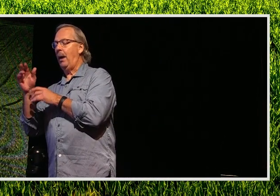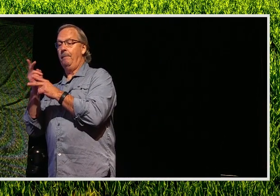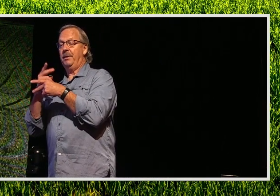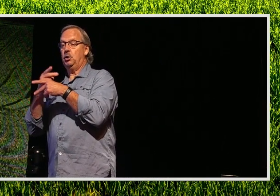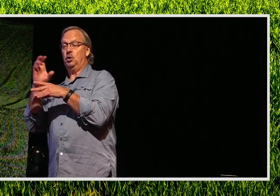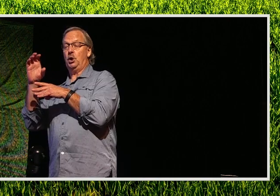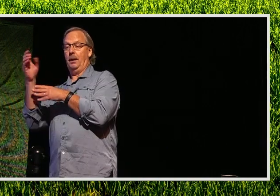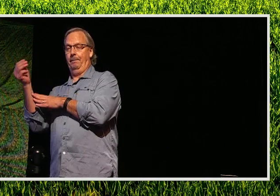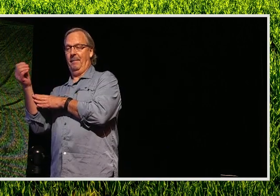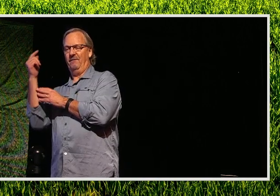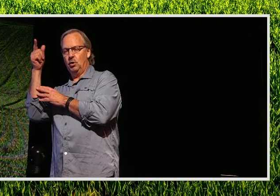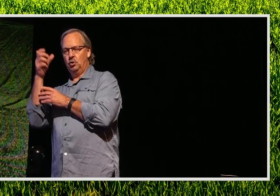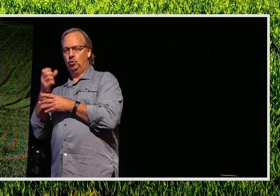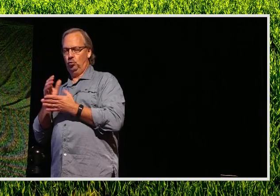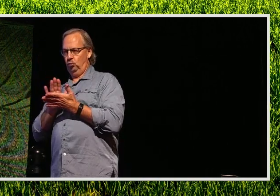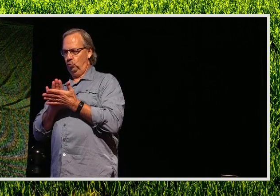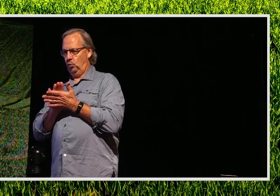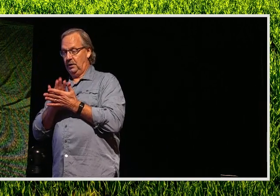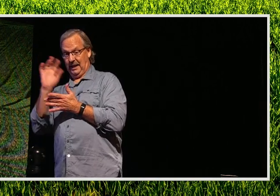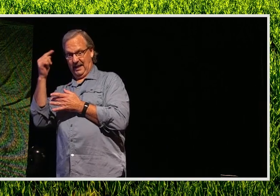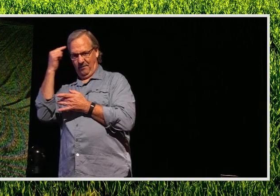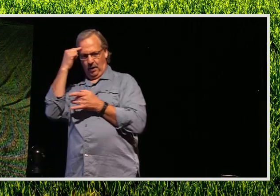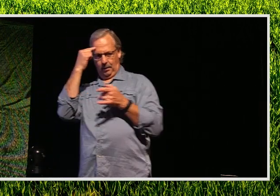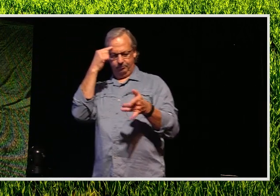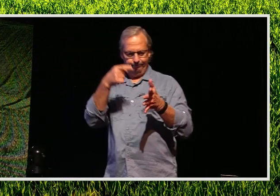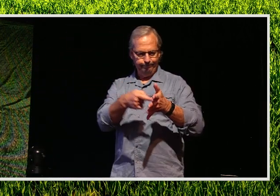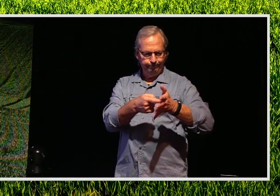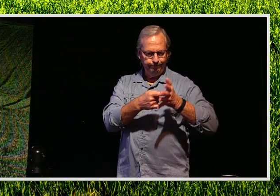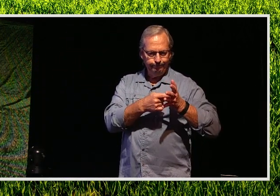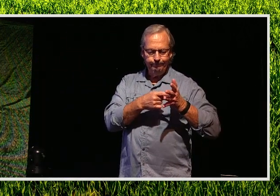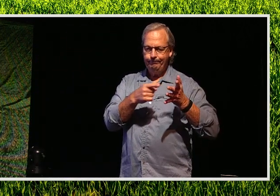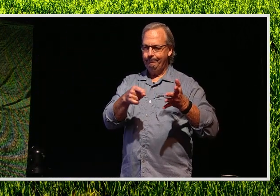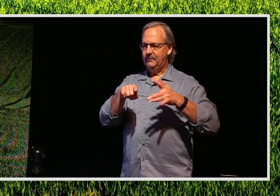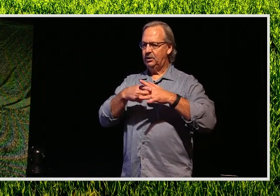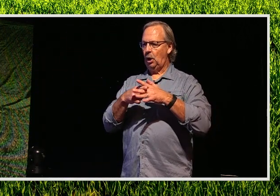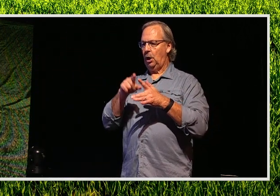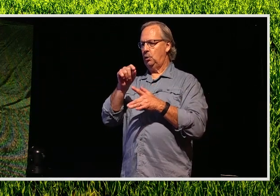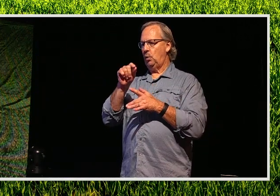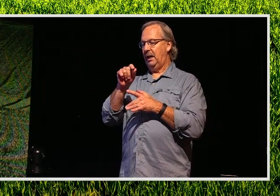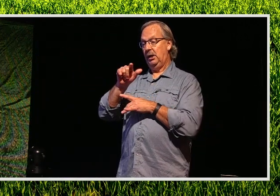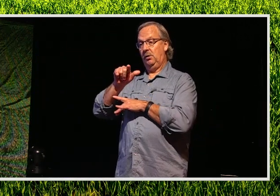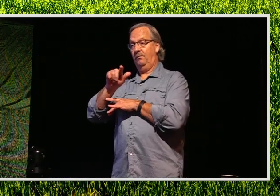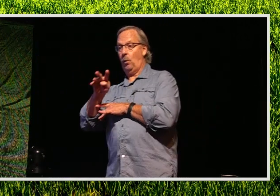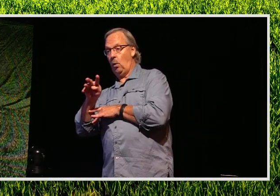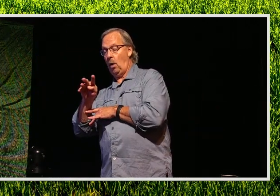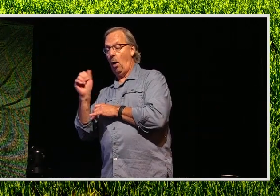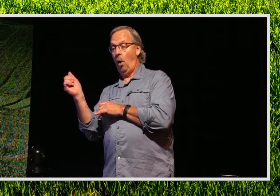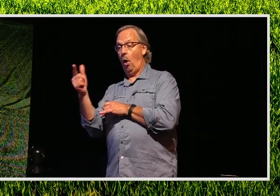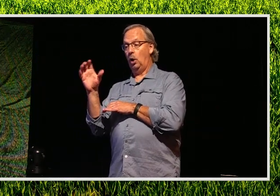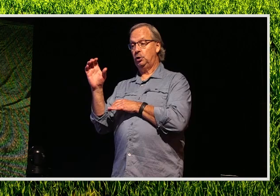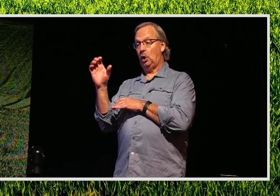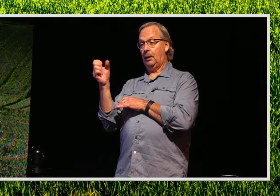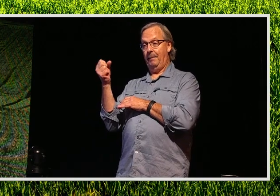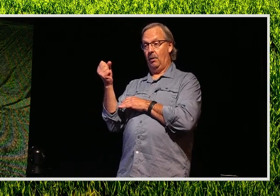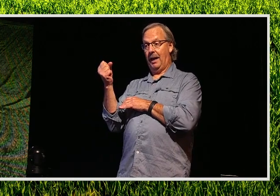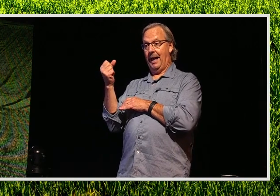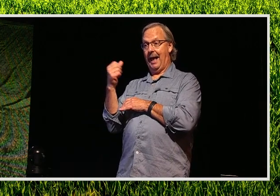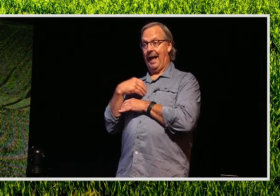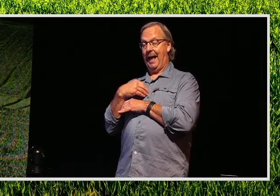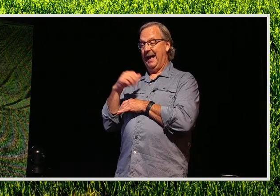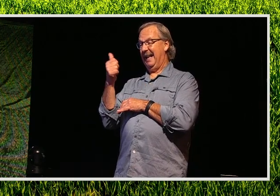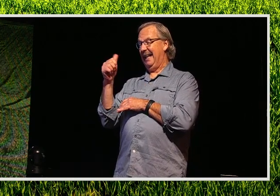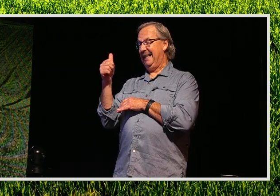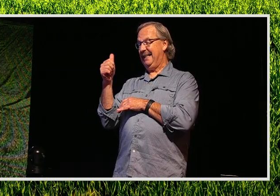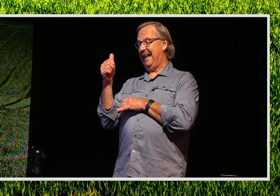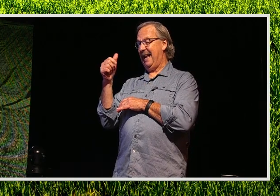chocolate milk for schools. Because the federal government made a mandate that was supposed to actually start in 2024, that all chocolate milk had to have 10 grams